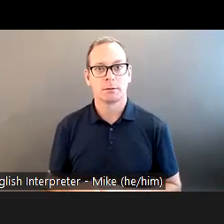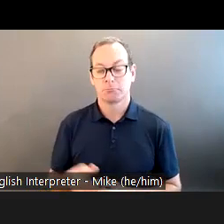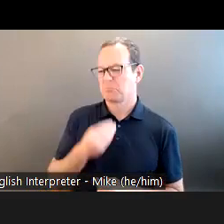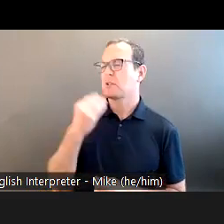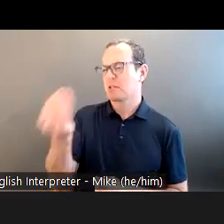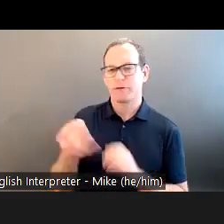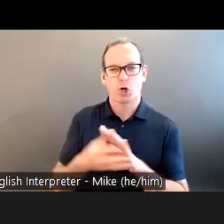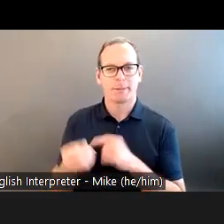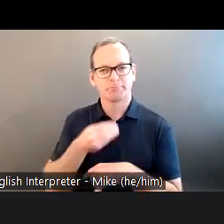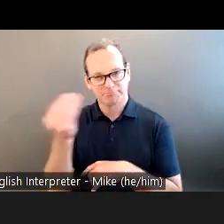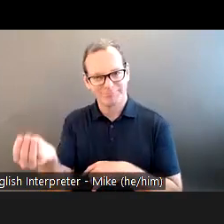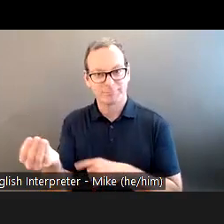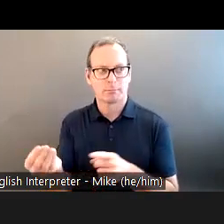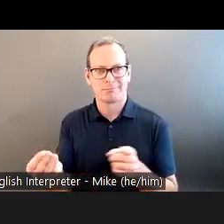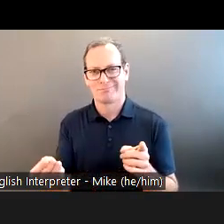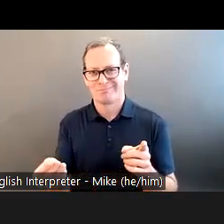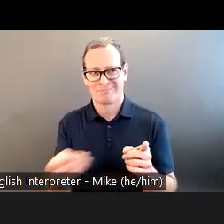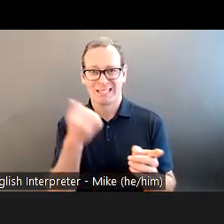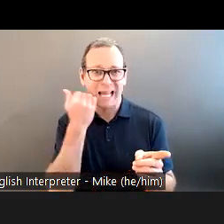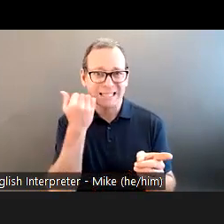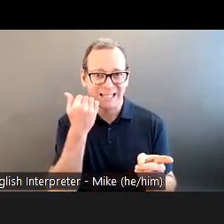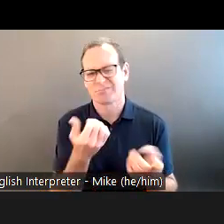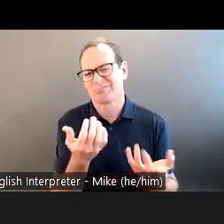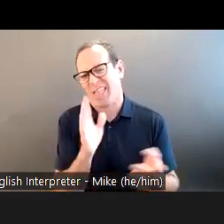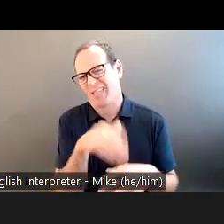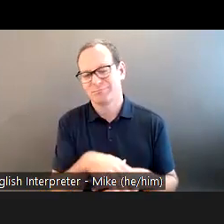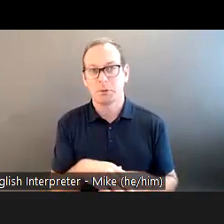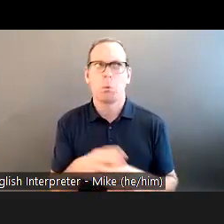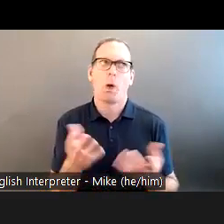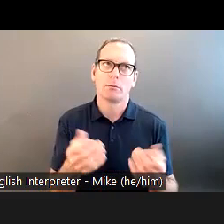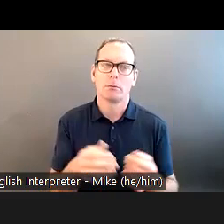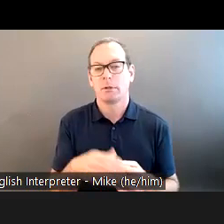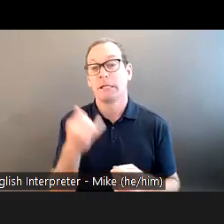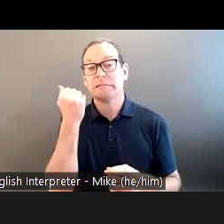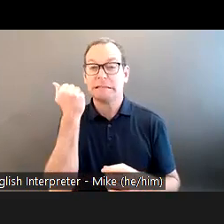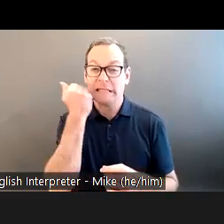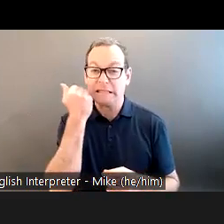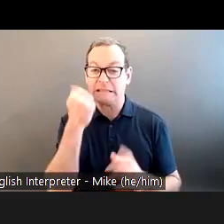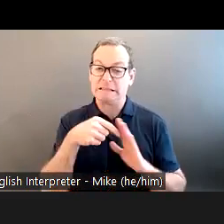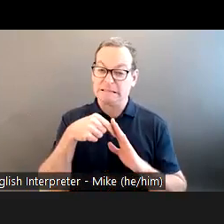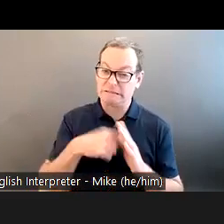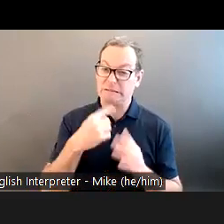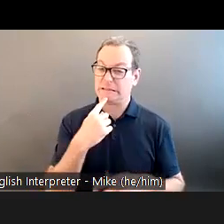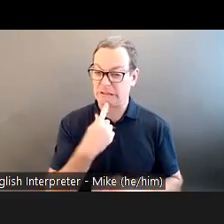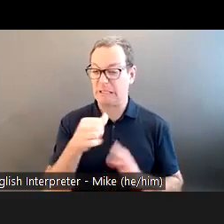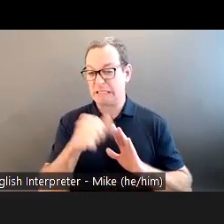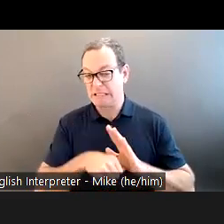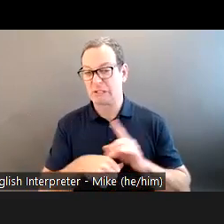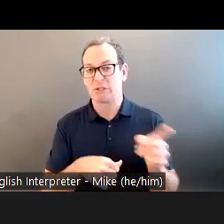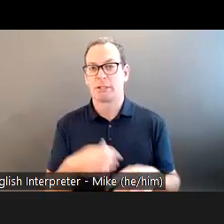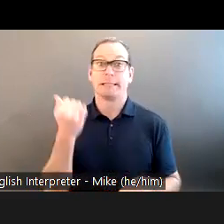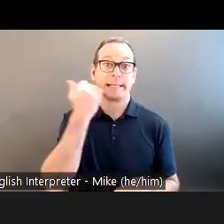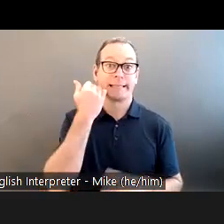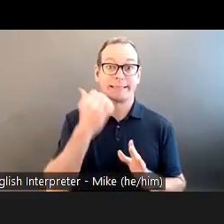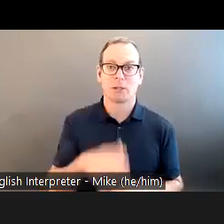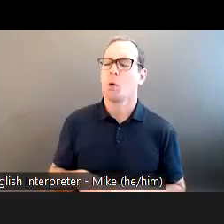of your power of attorney unless you're going in for a very extreme medical procedure, right? And your dentist says, we'd like to know